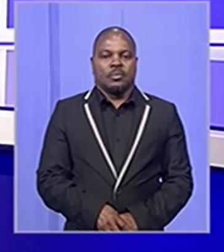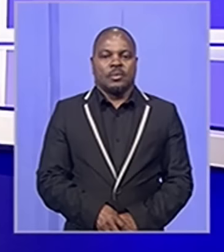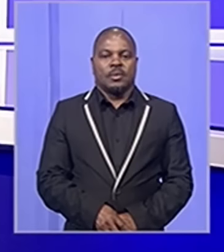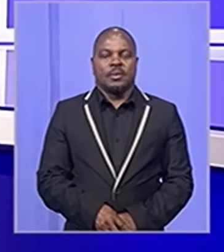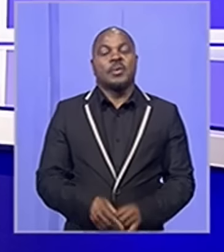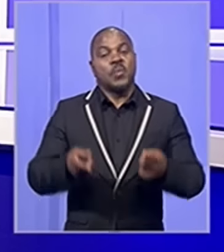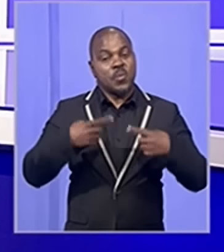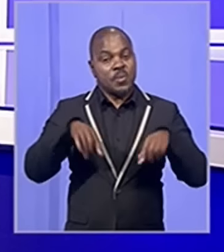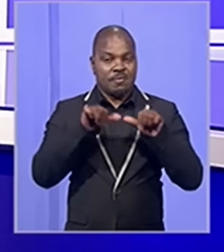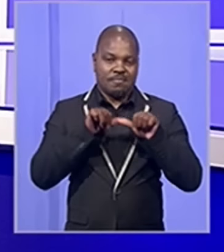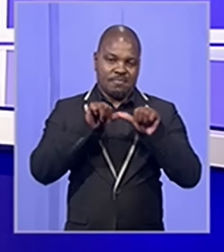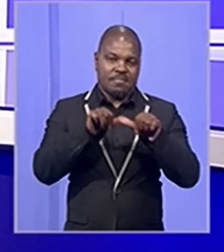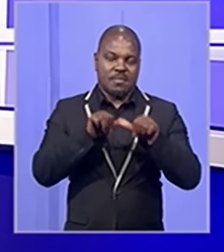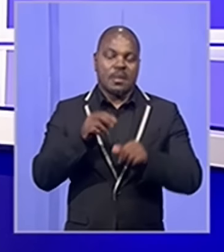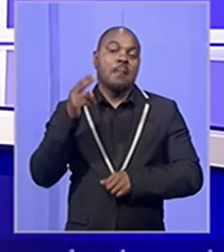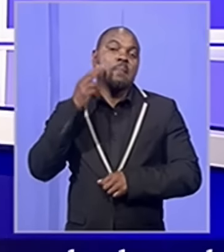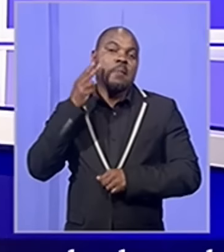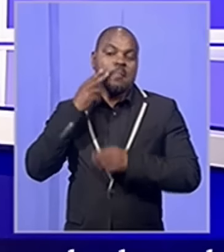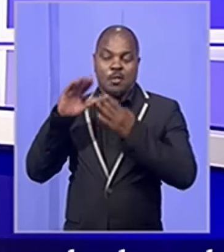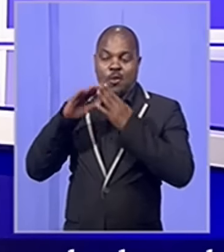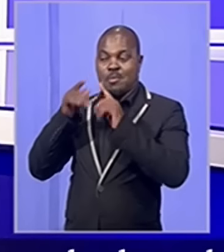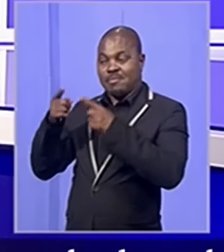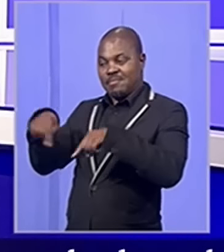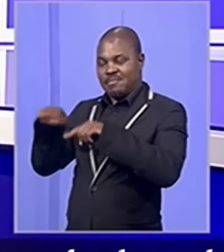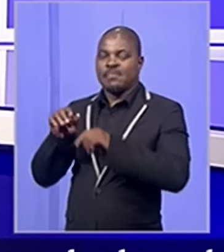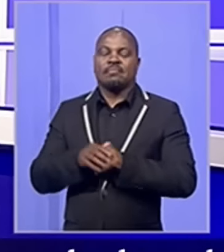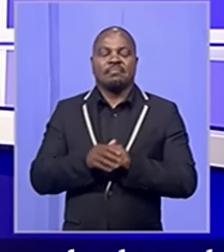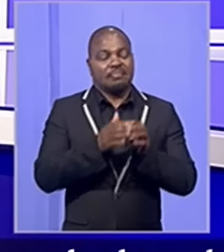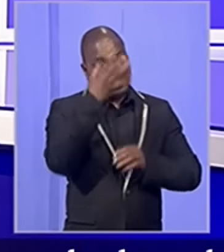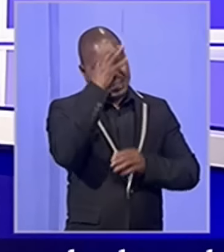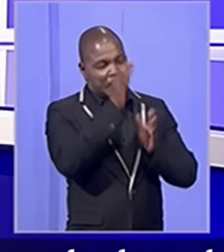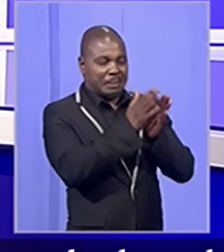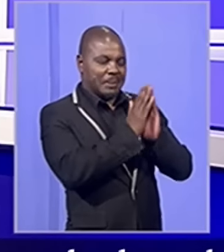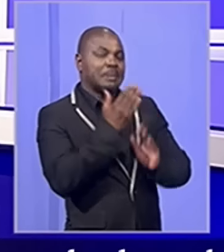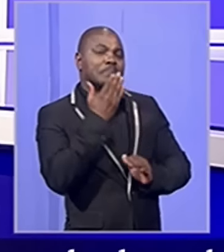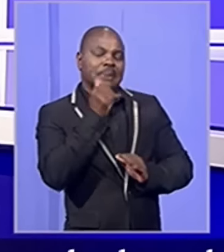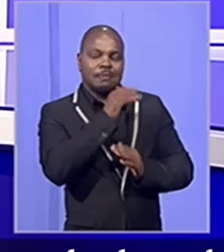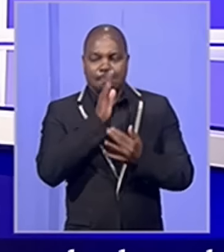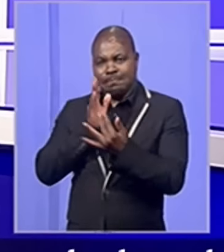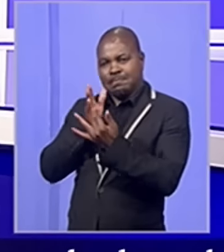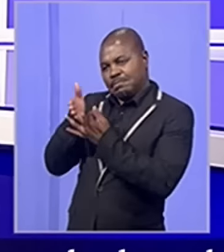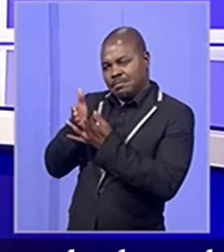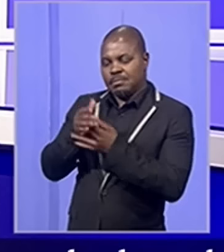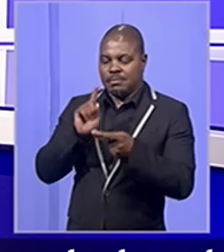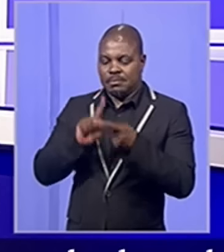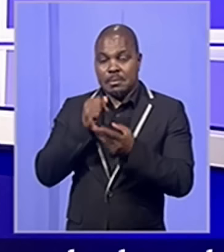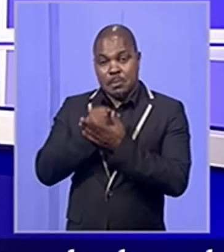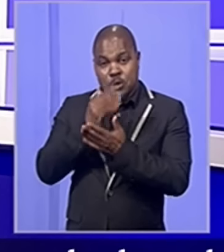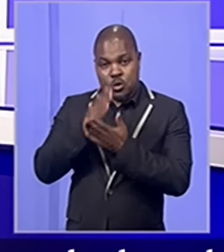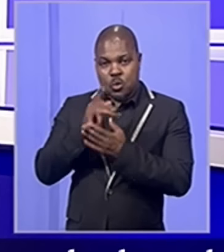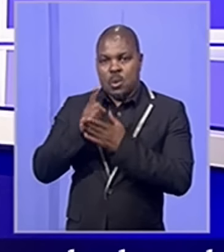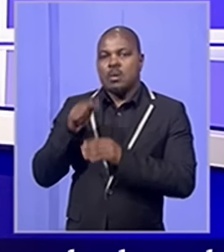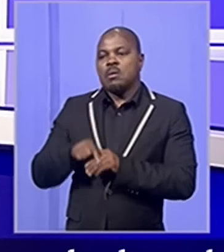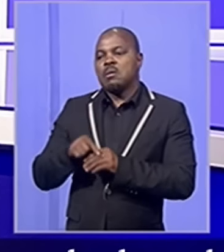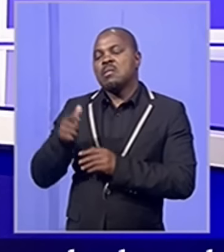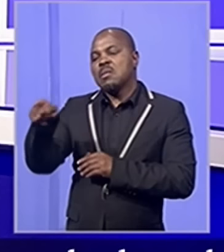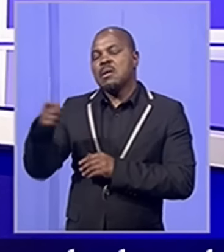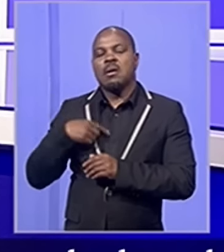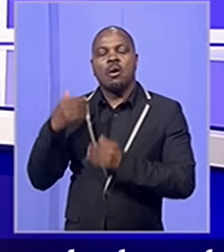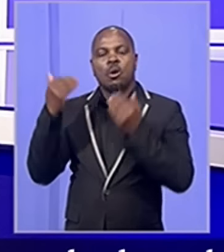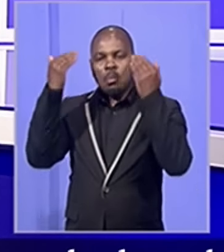Fa re tswela pele baagi ba Mamelodi ba ikuela go puso go tsereganya le go netefatsa gore projeke ya kago ya kgotlatshekelo